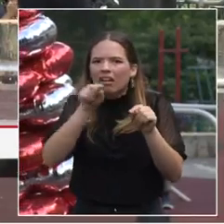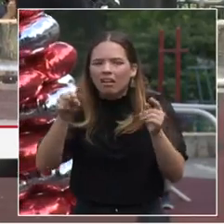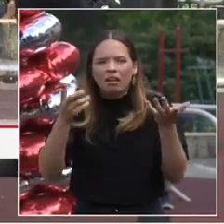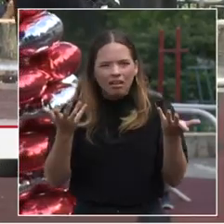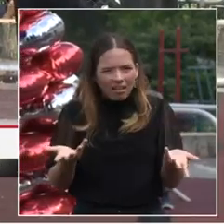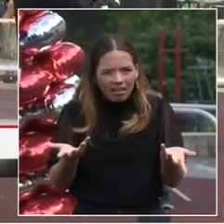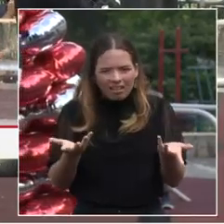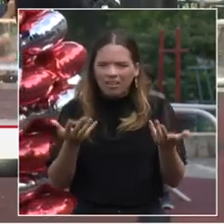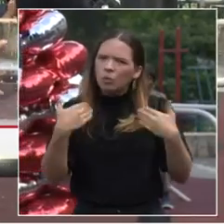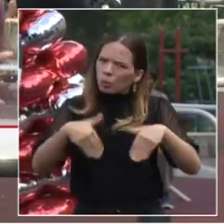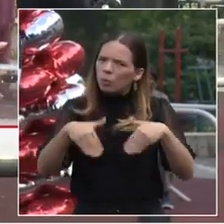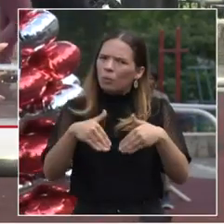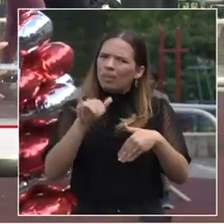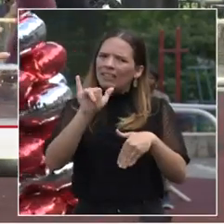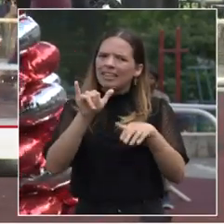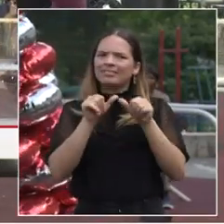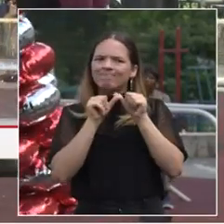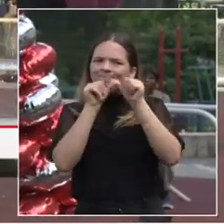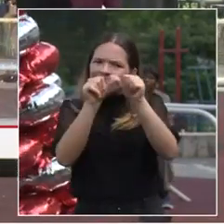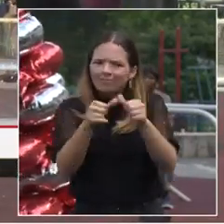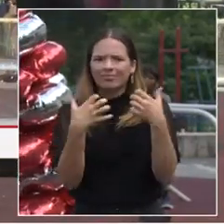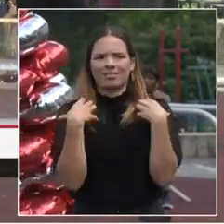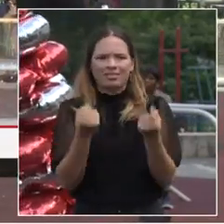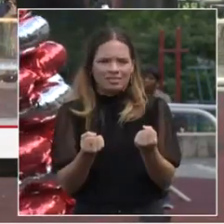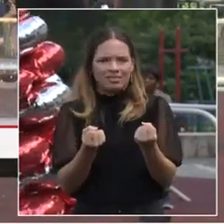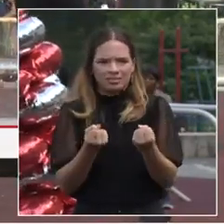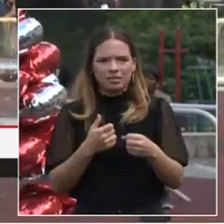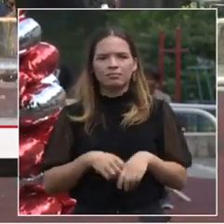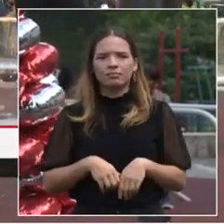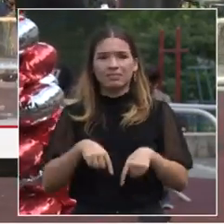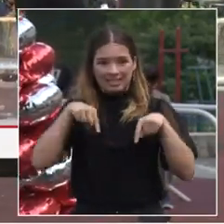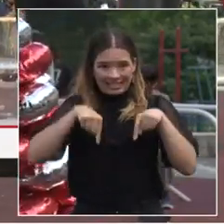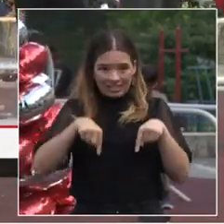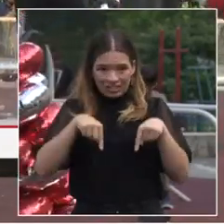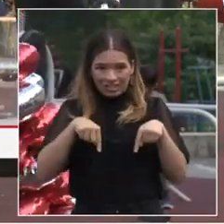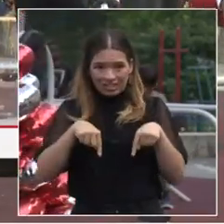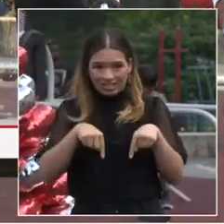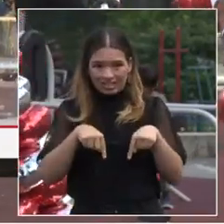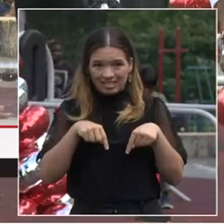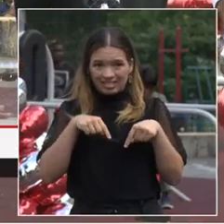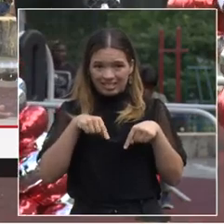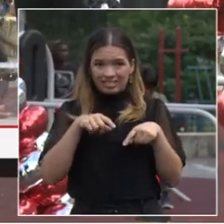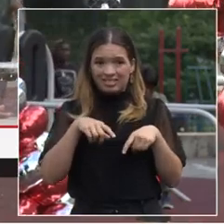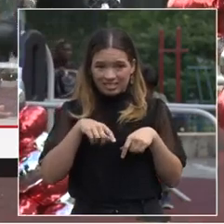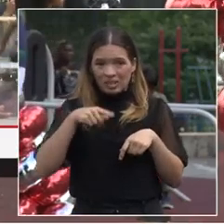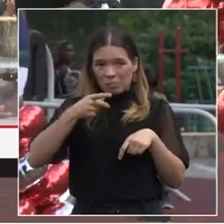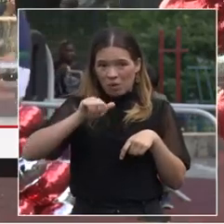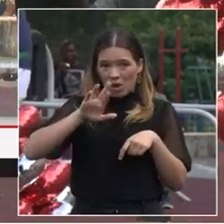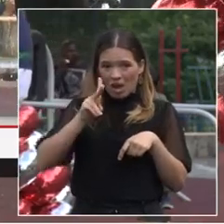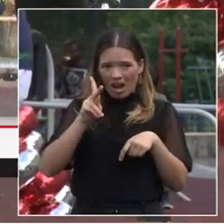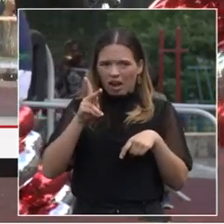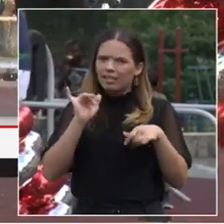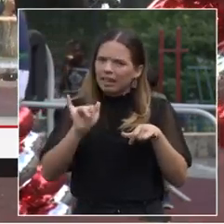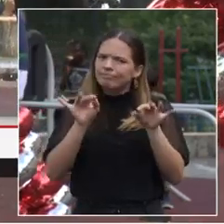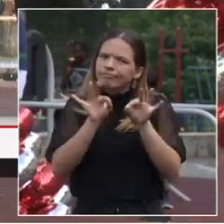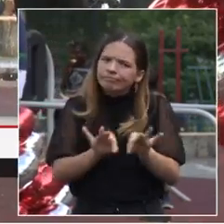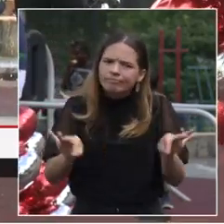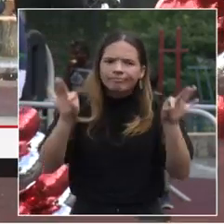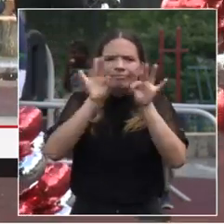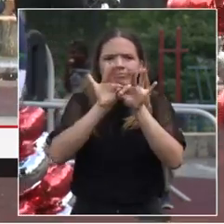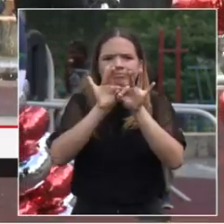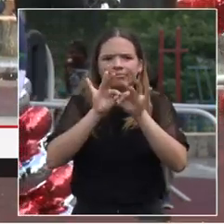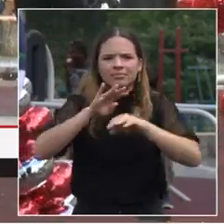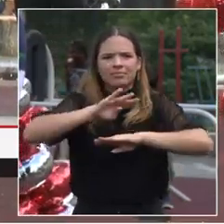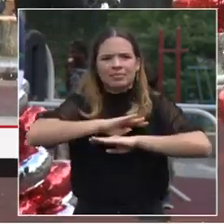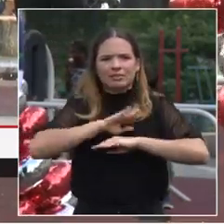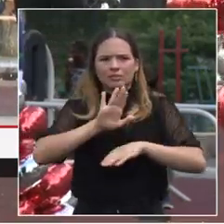healthy. And so this fitness center park is the answer to an important unmet need in our community, and will continue to be a great